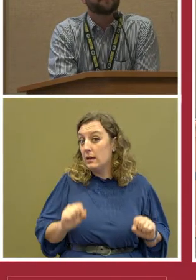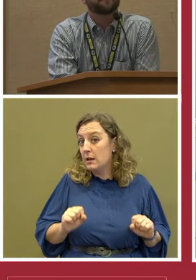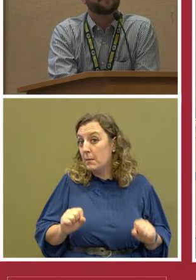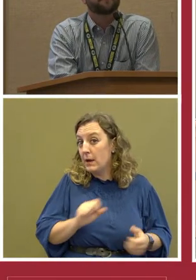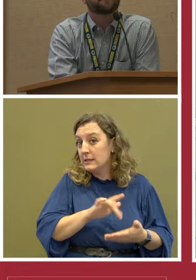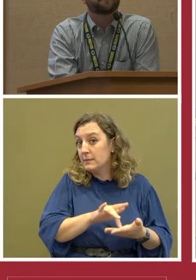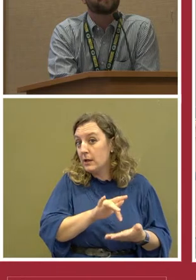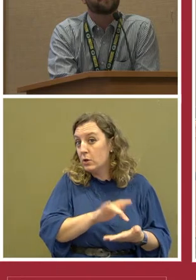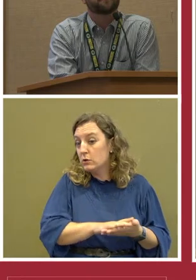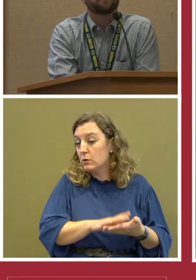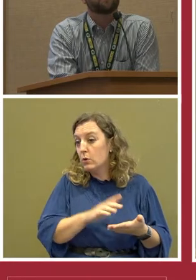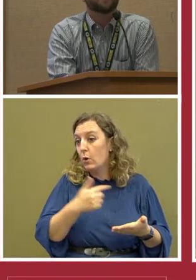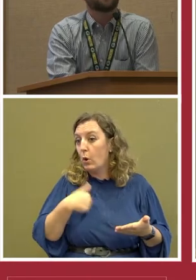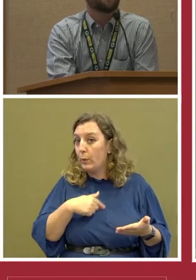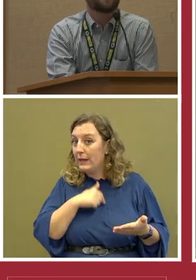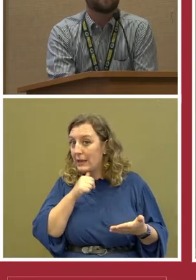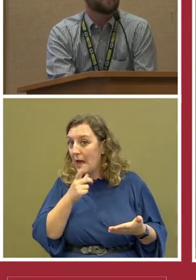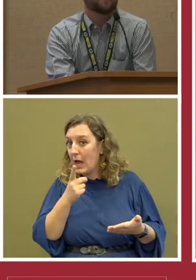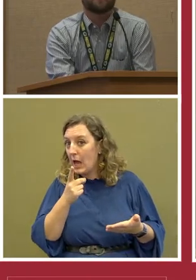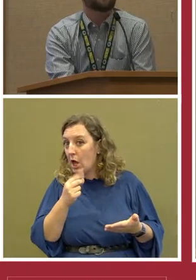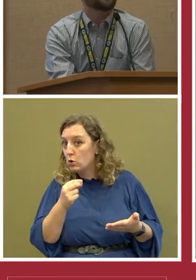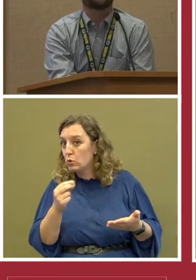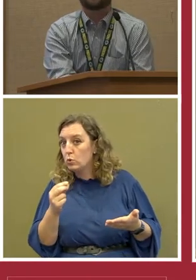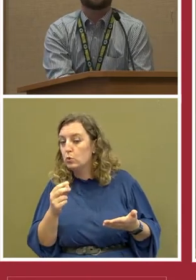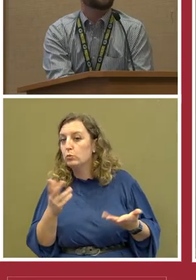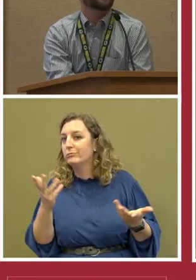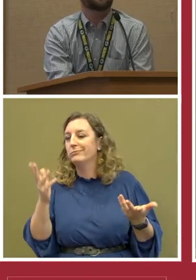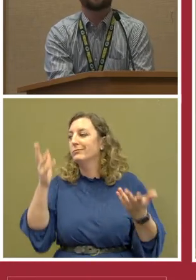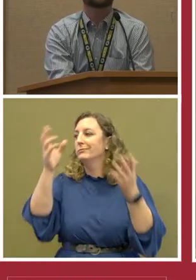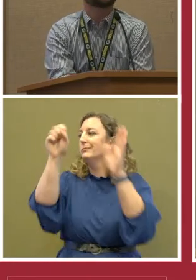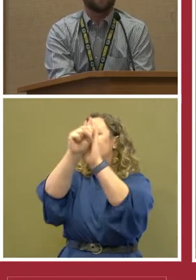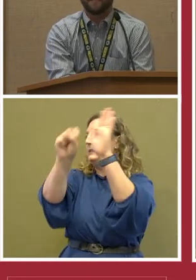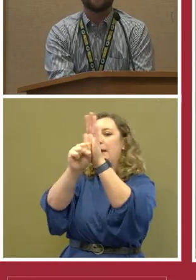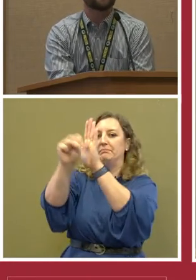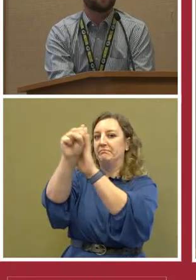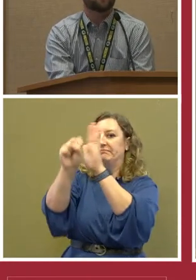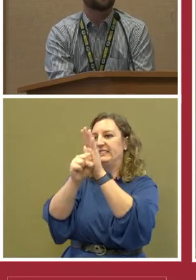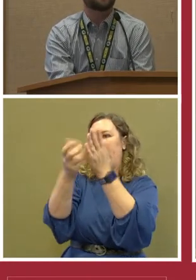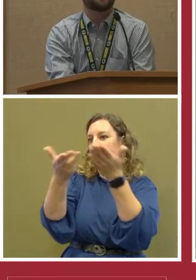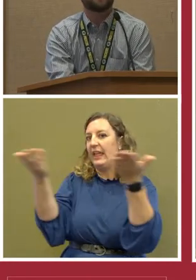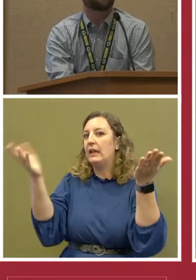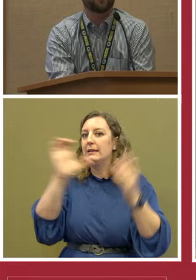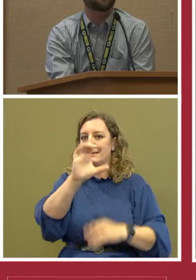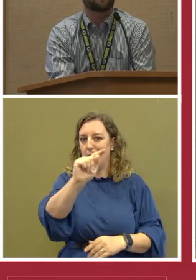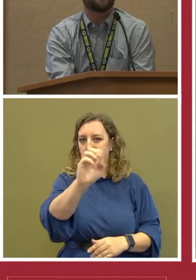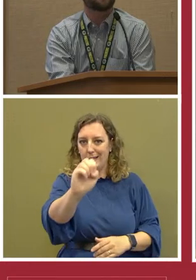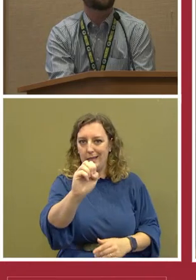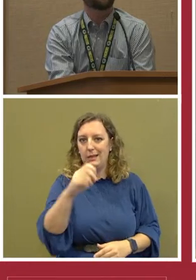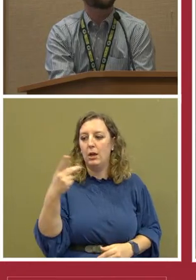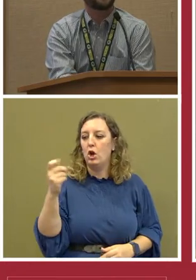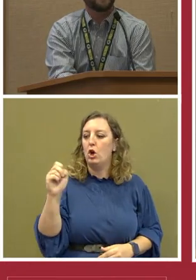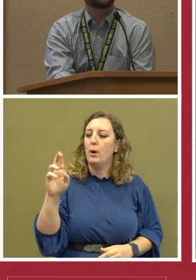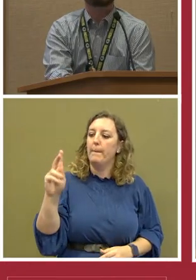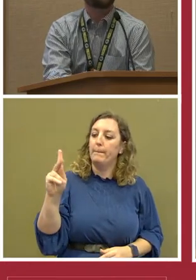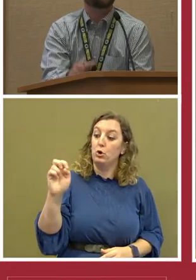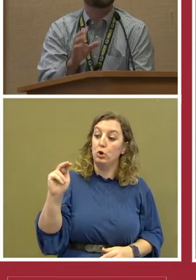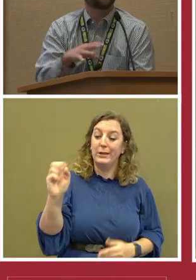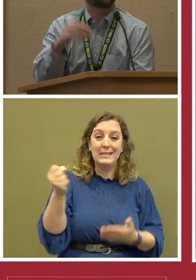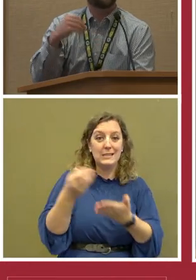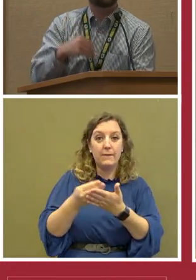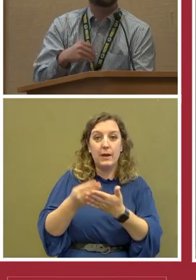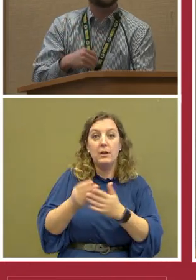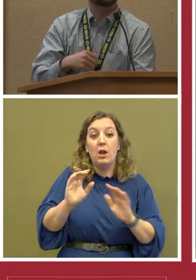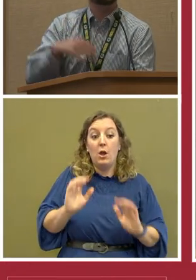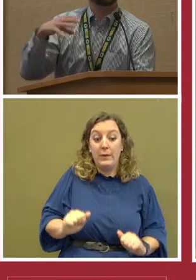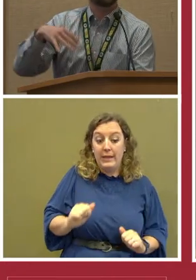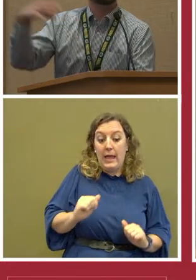middle school, or are we just not doing that in middle school yet? No, it's a state thing. Okay. So CTE Perkins funding, we can devote some